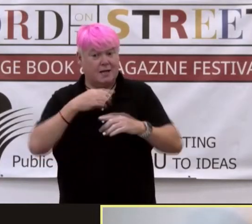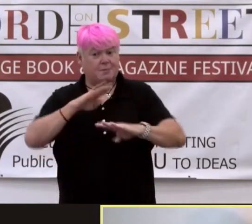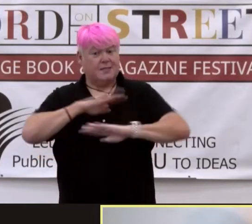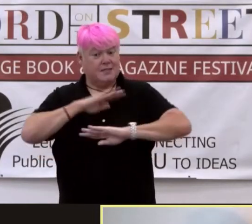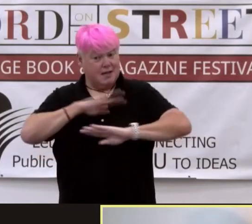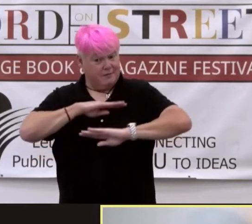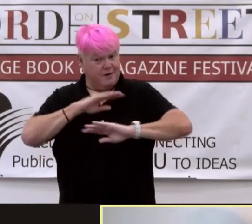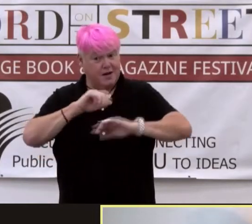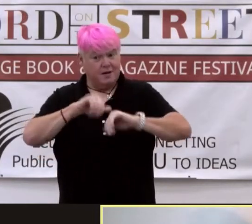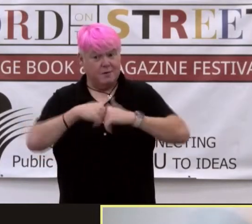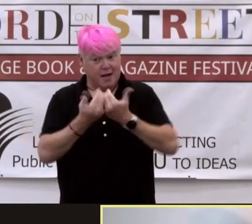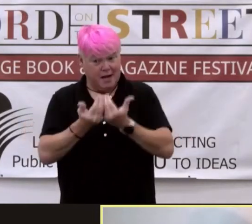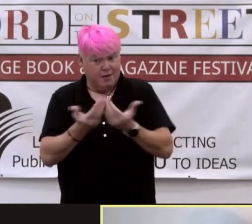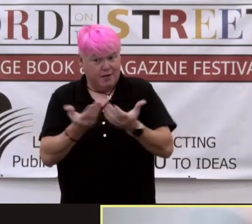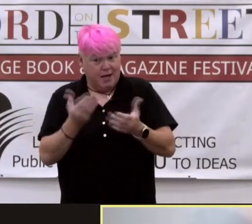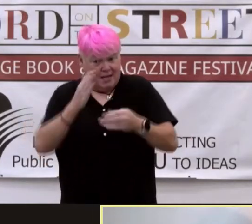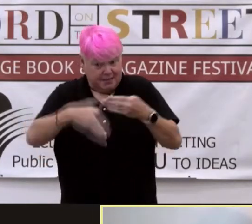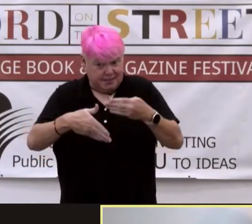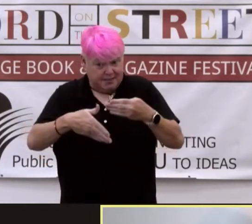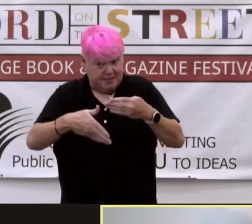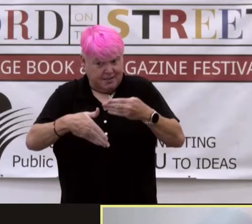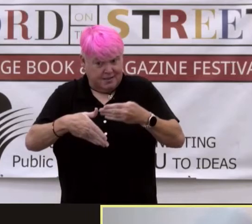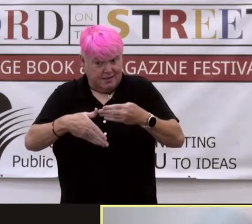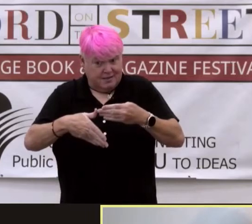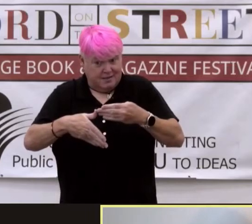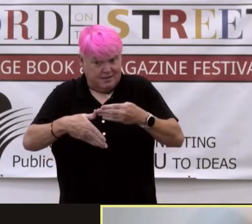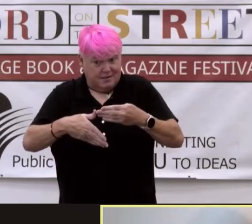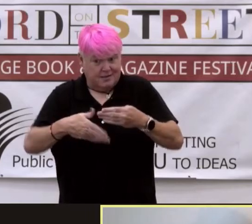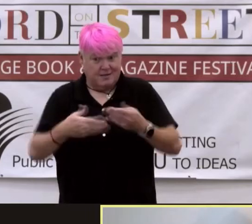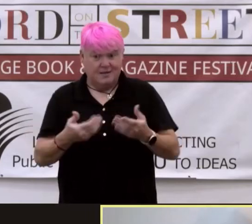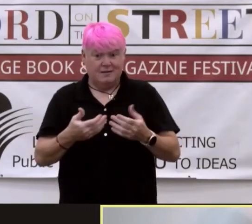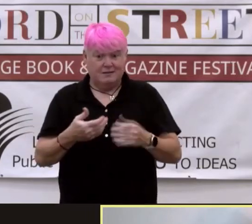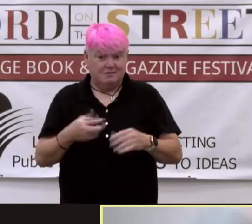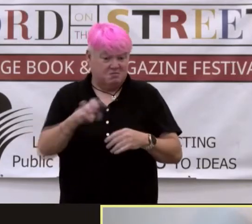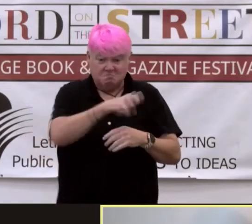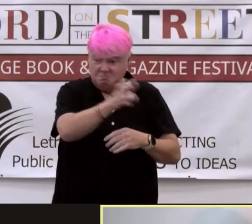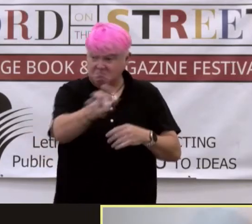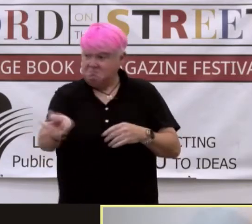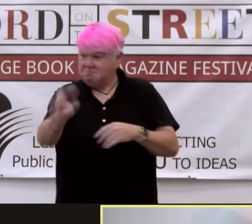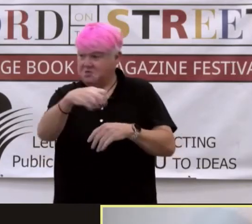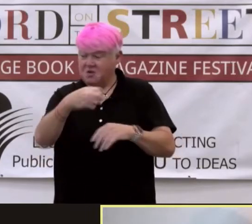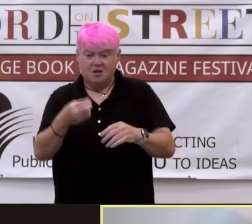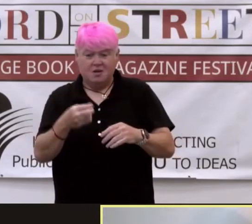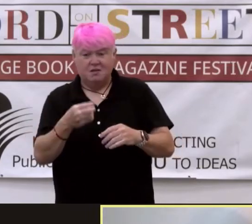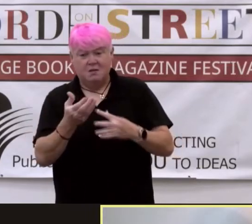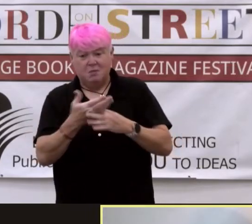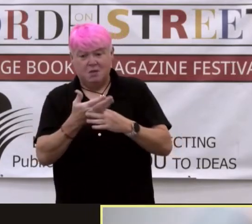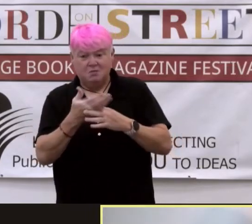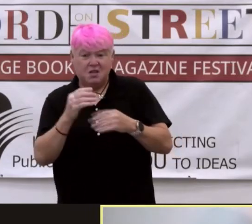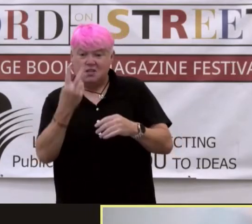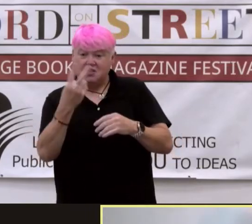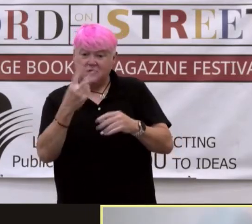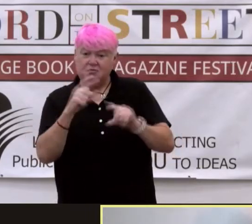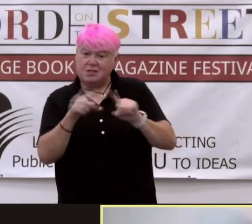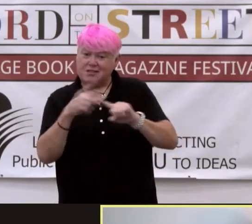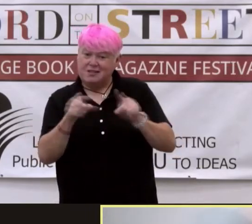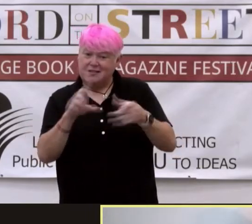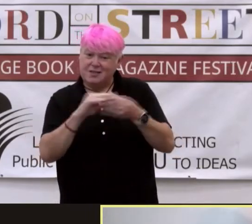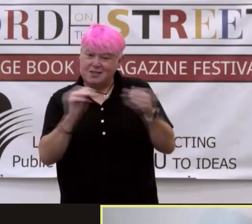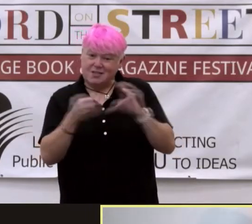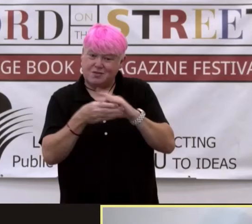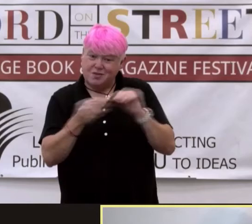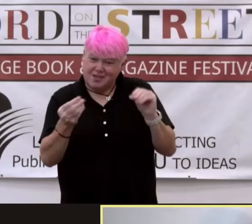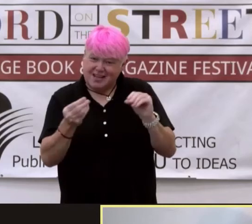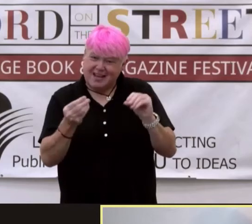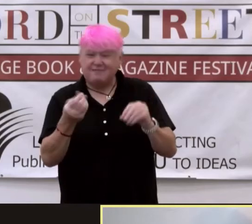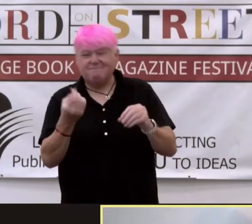day. So yeah, it's just navigating these two very different stories that have superficial similarities.